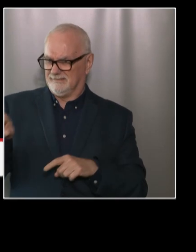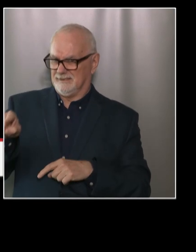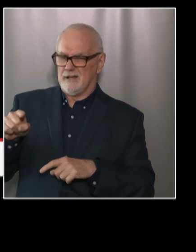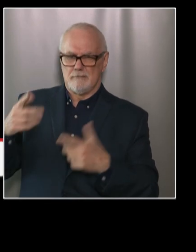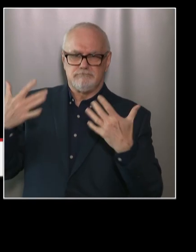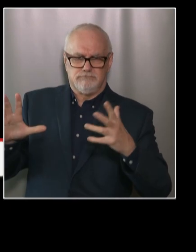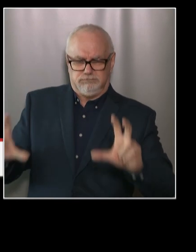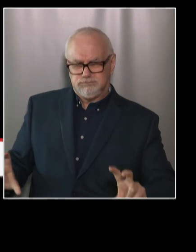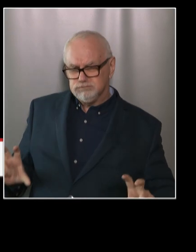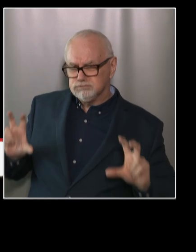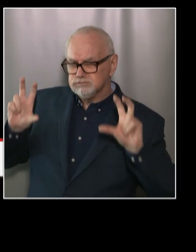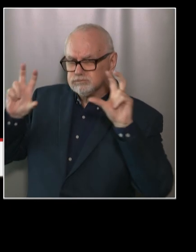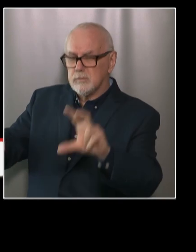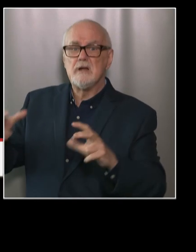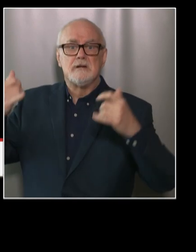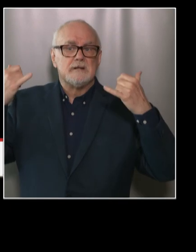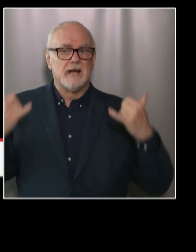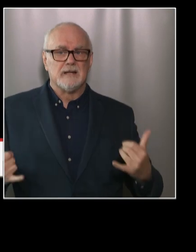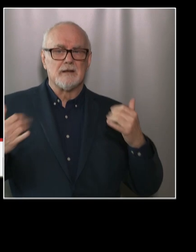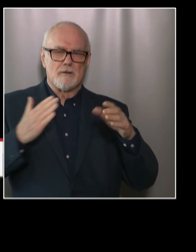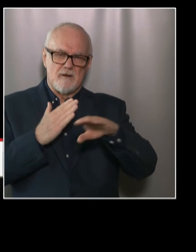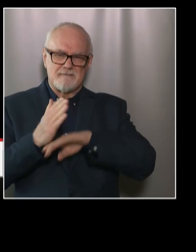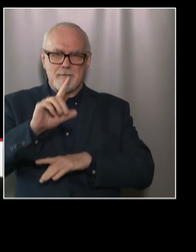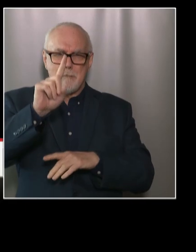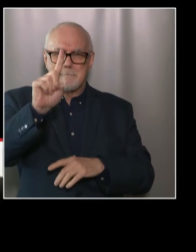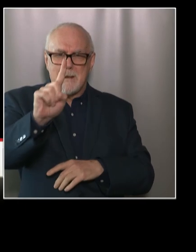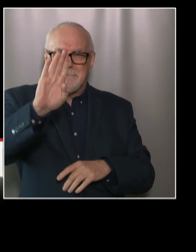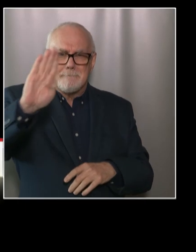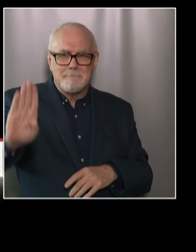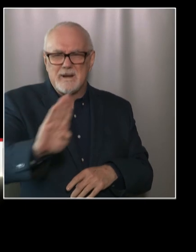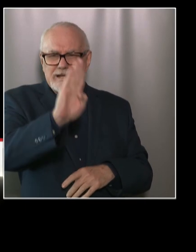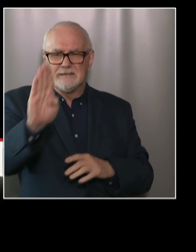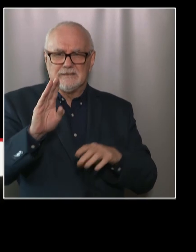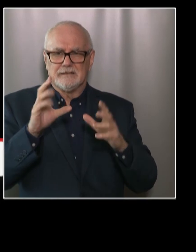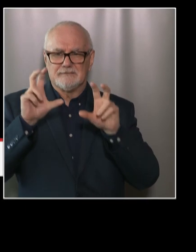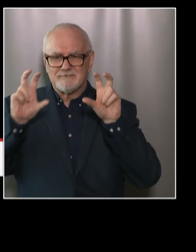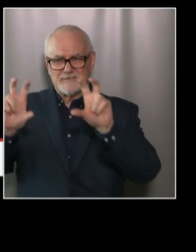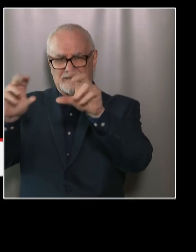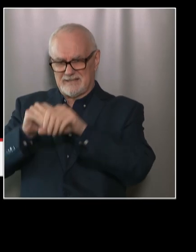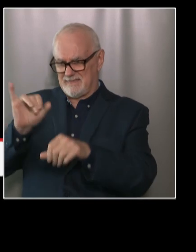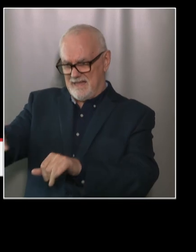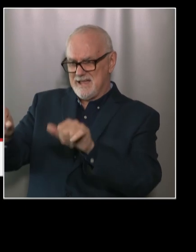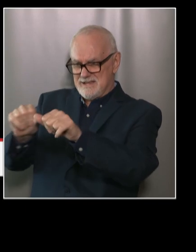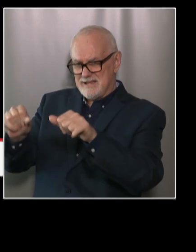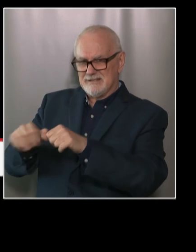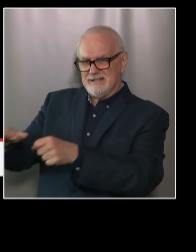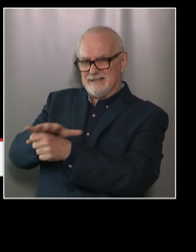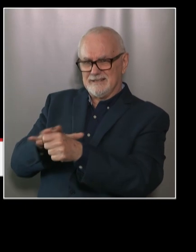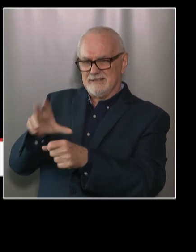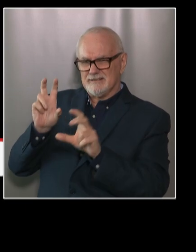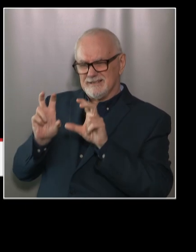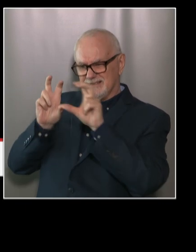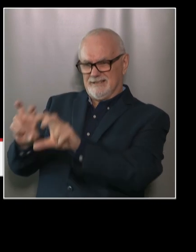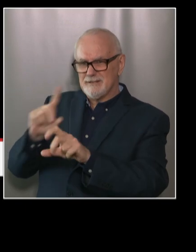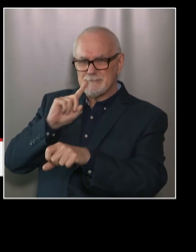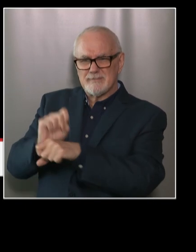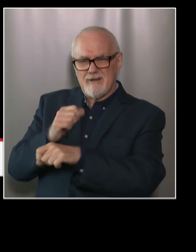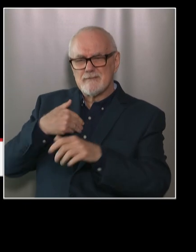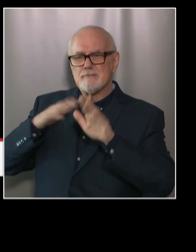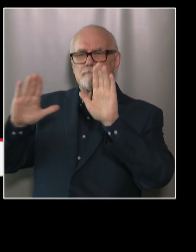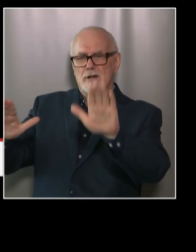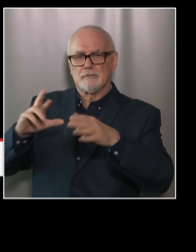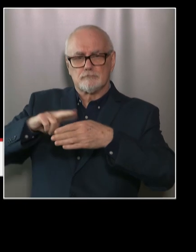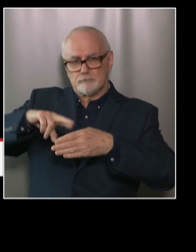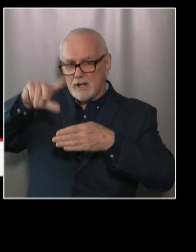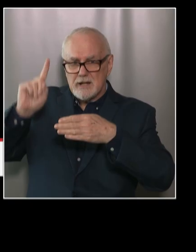billion has been invested into St. Elizabeth East, and the investment is delivering real results. We've